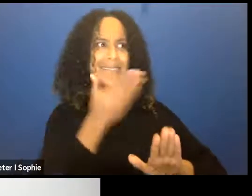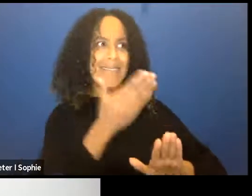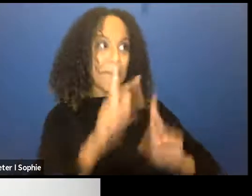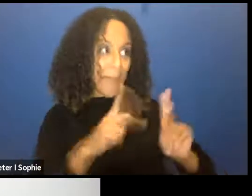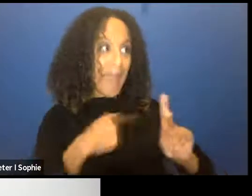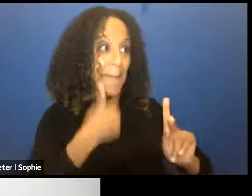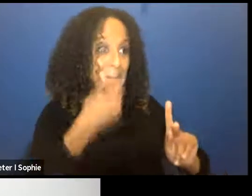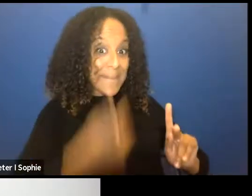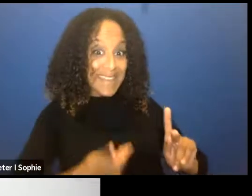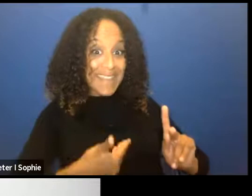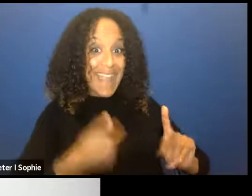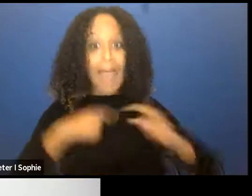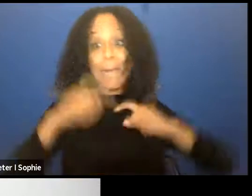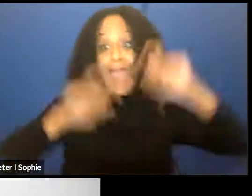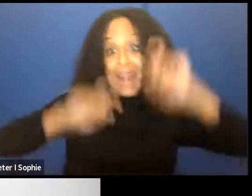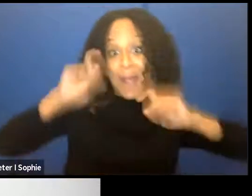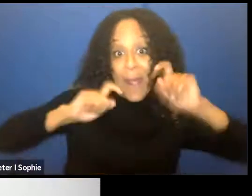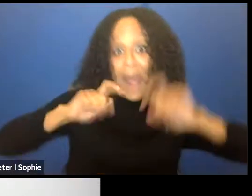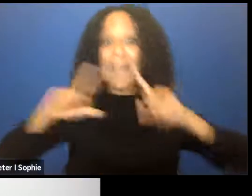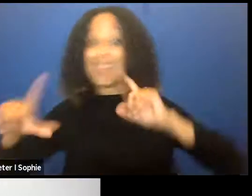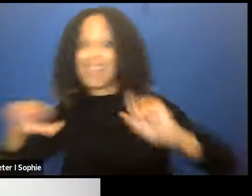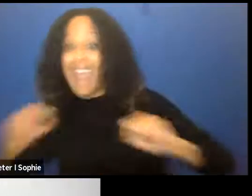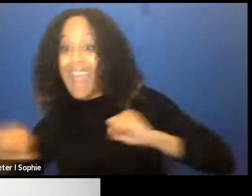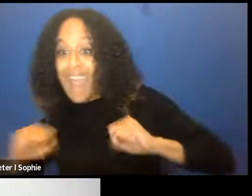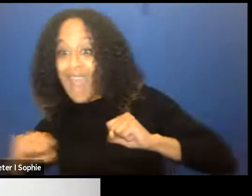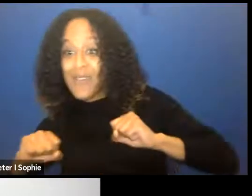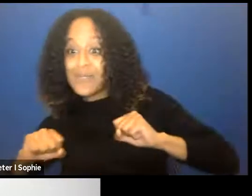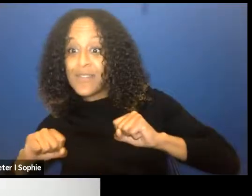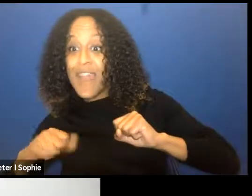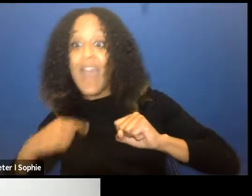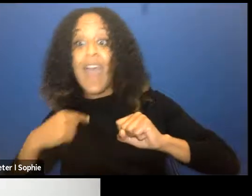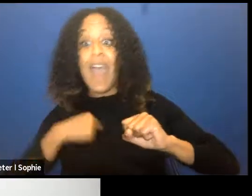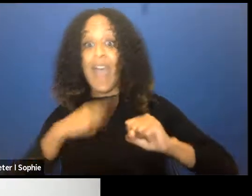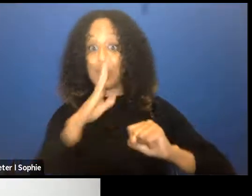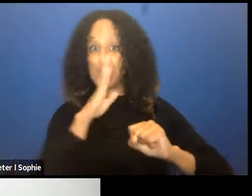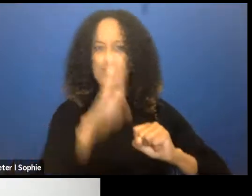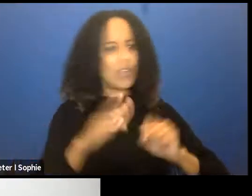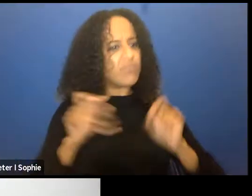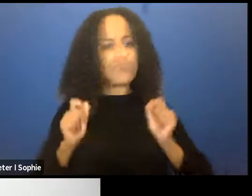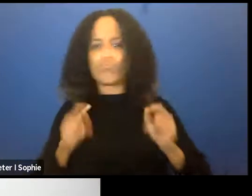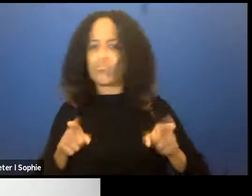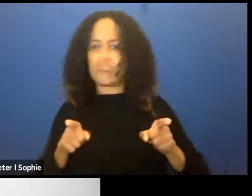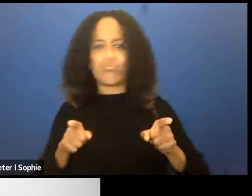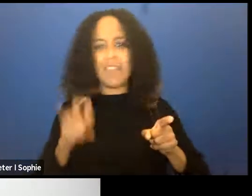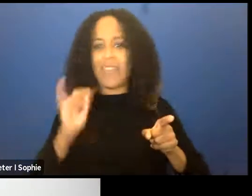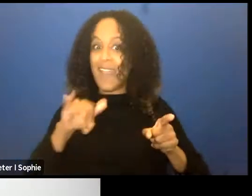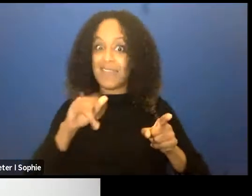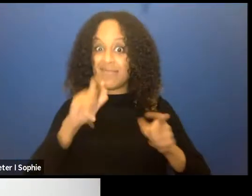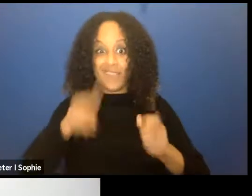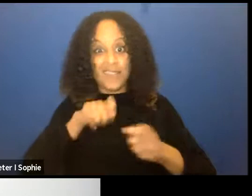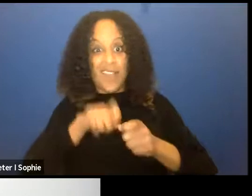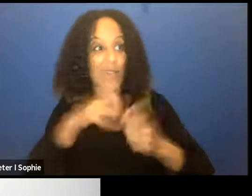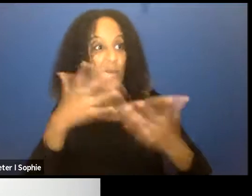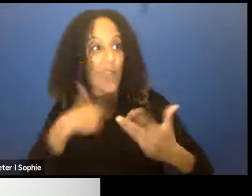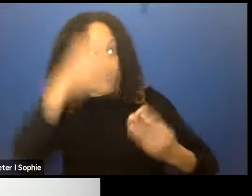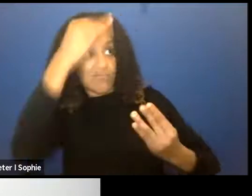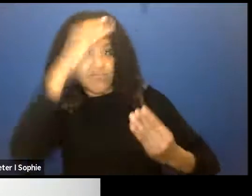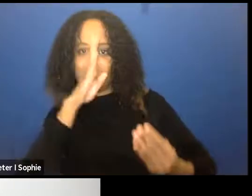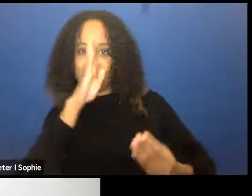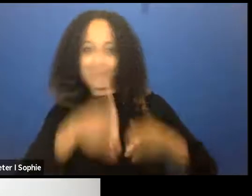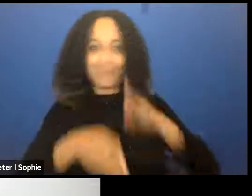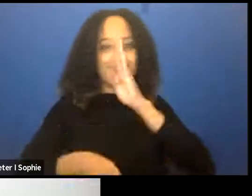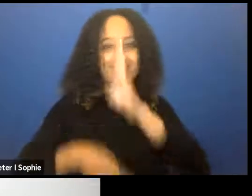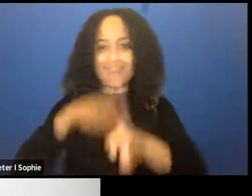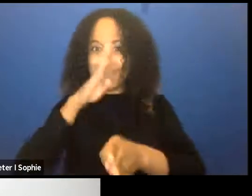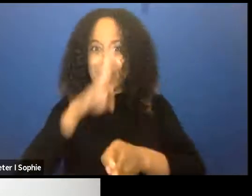I'm animated, I'm a little bit loud, and I'm a straight shooter. I tell you exactly what I think. But to